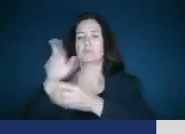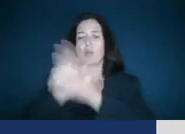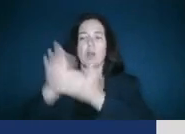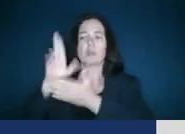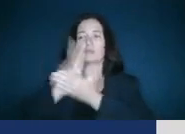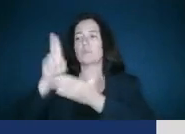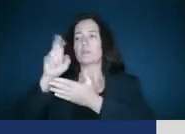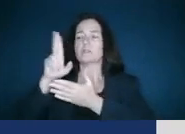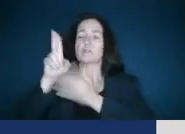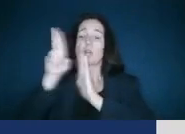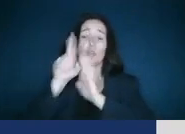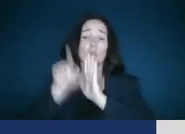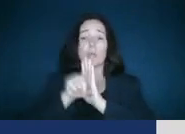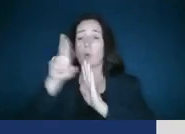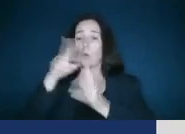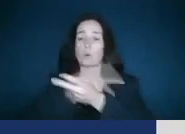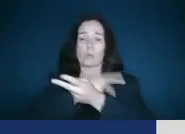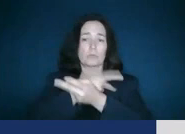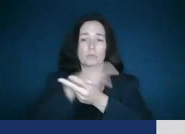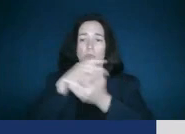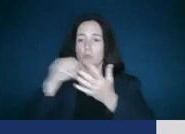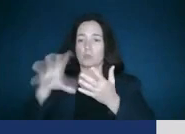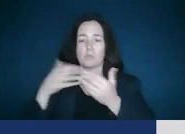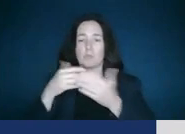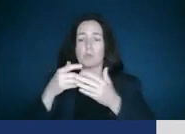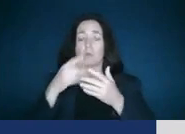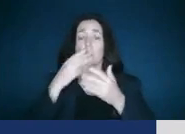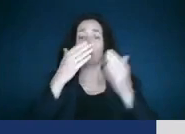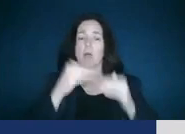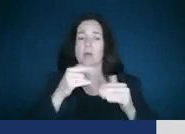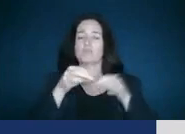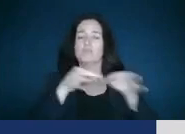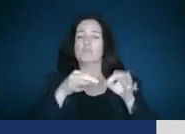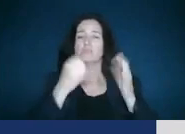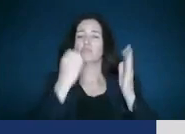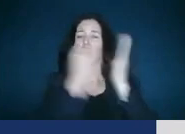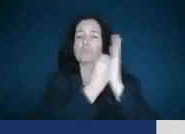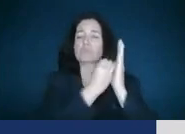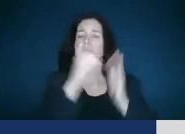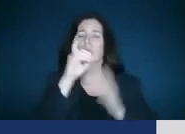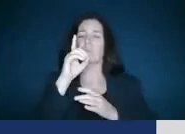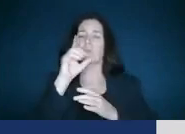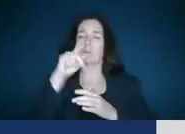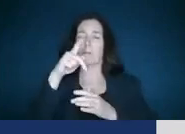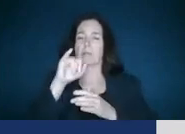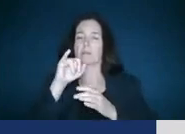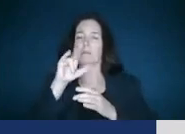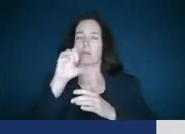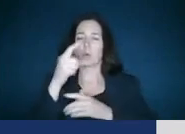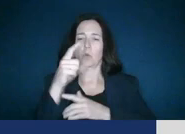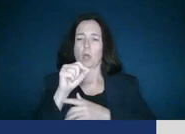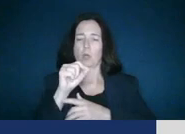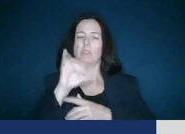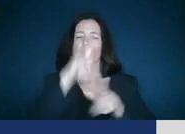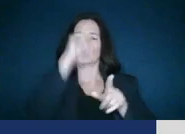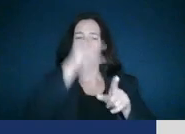graduate student. Shown below that description is the Delta Alpha Pi logo, which is shown by the Greek